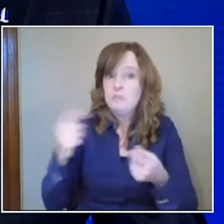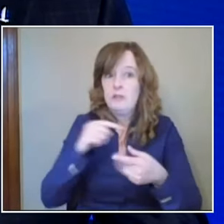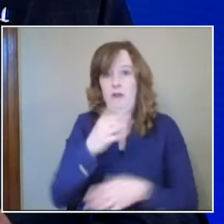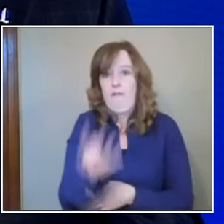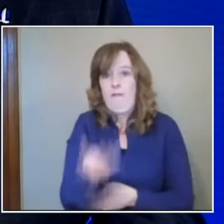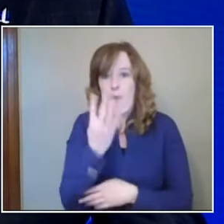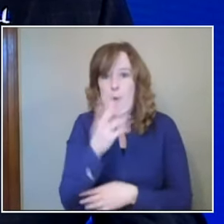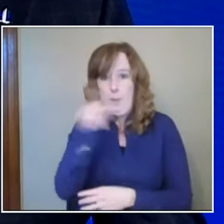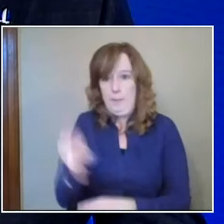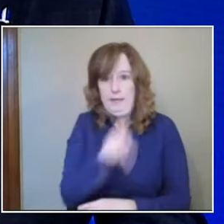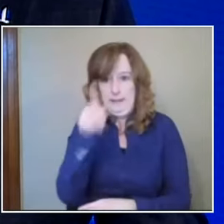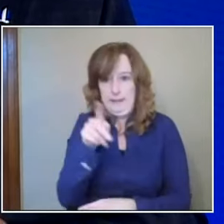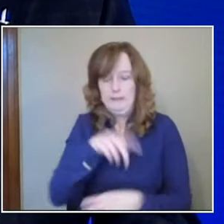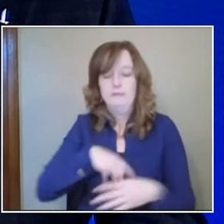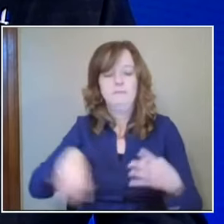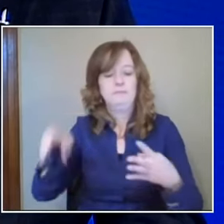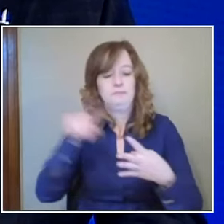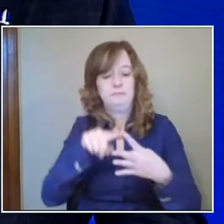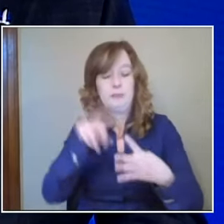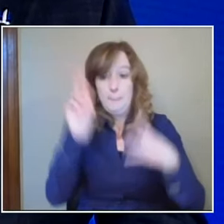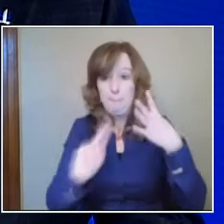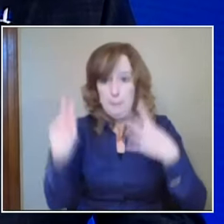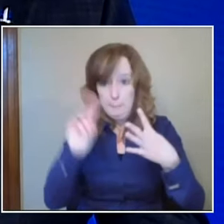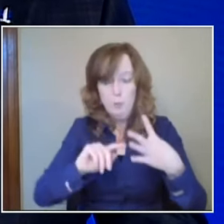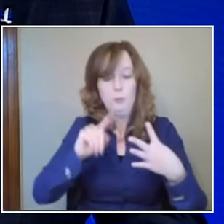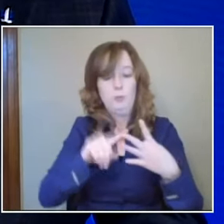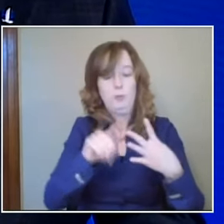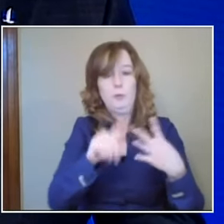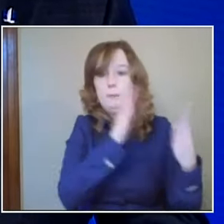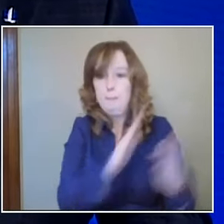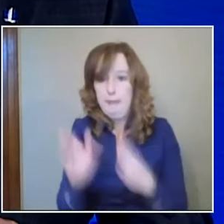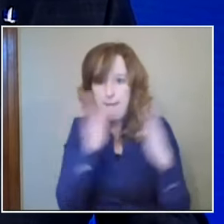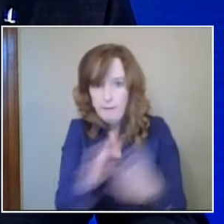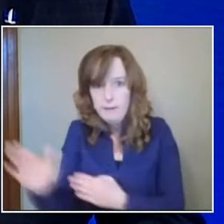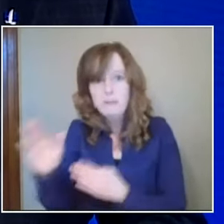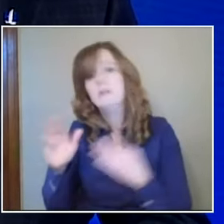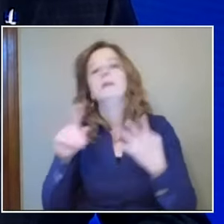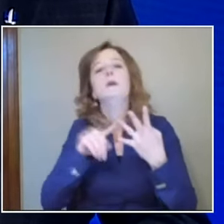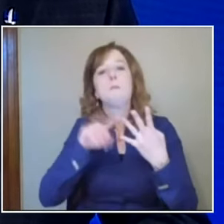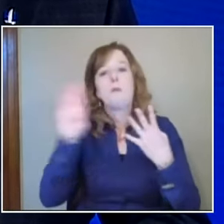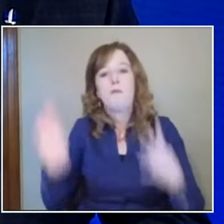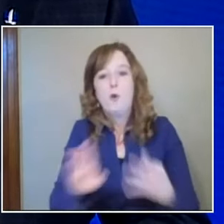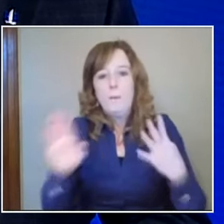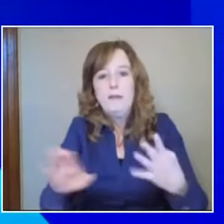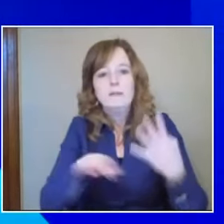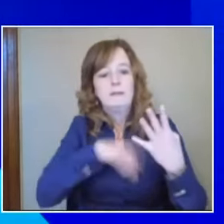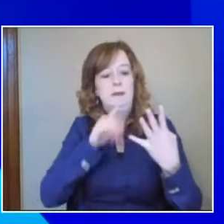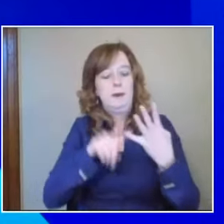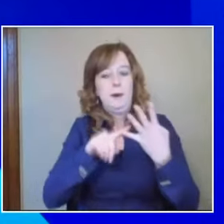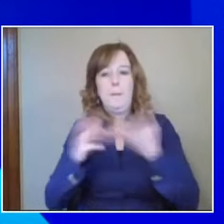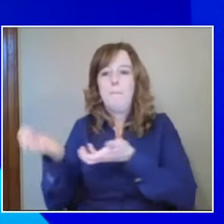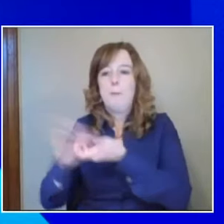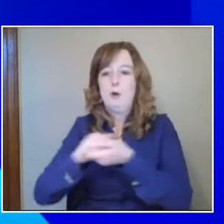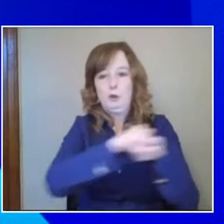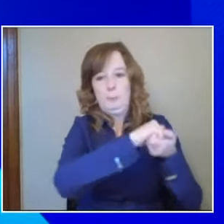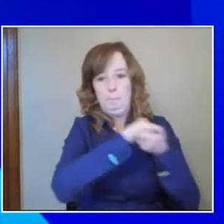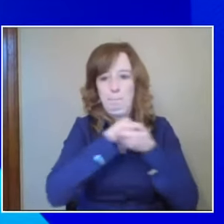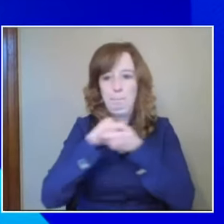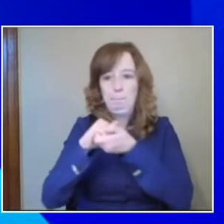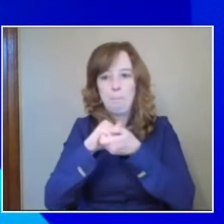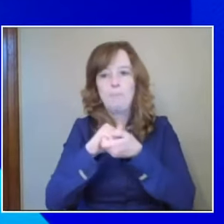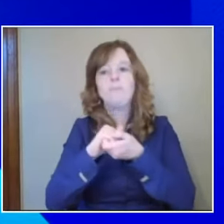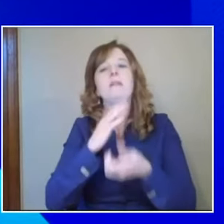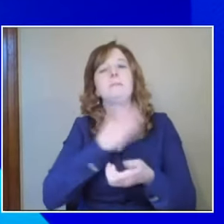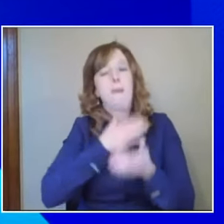planning, performance, and partnerships. The four P's are my leadership philosophy. Together, they